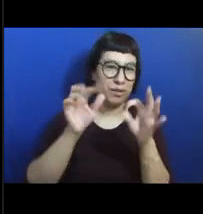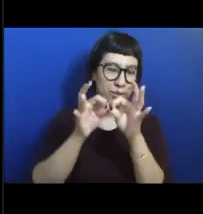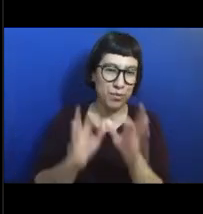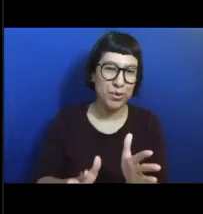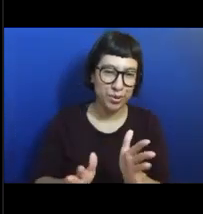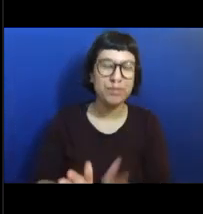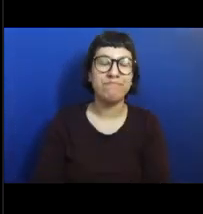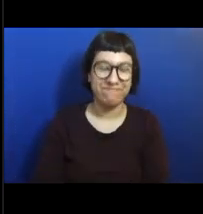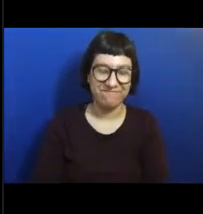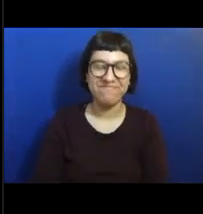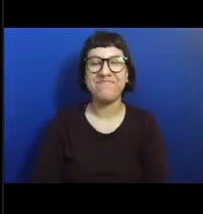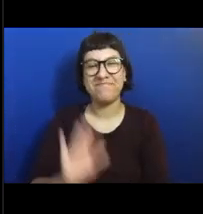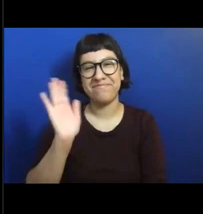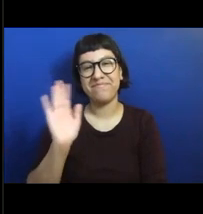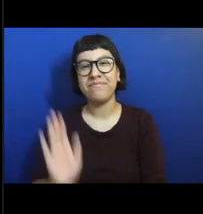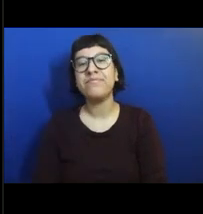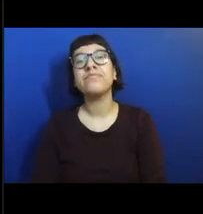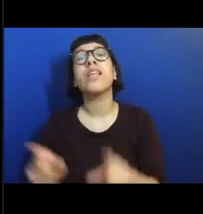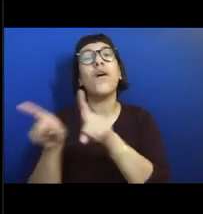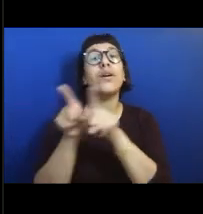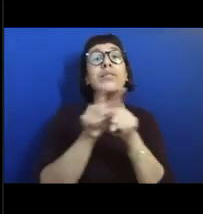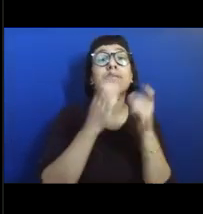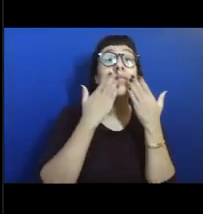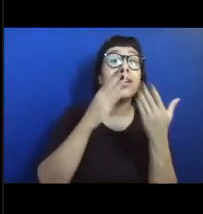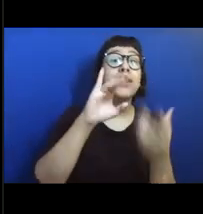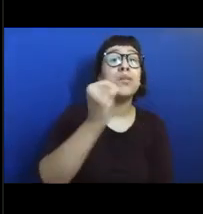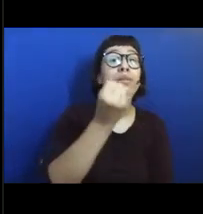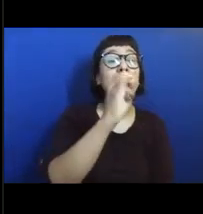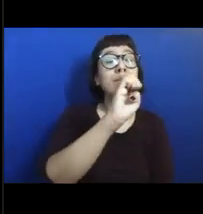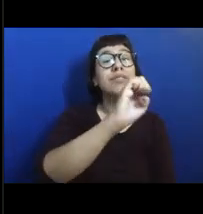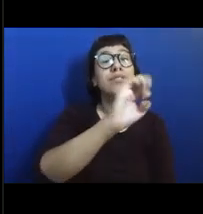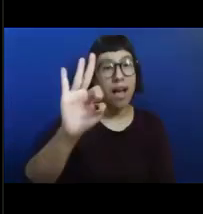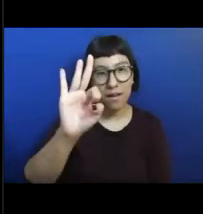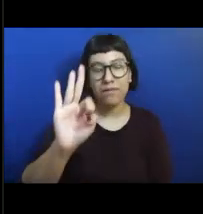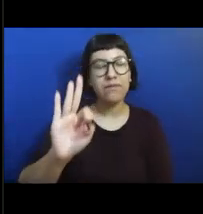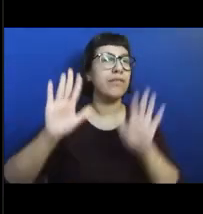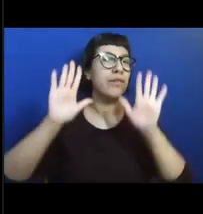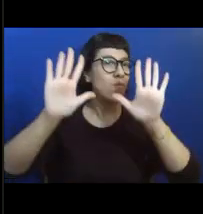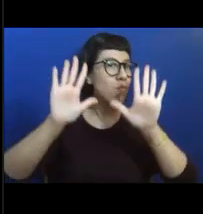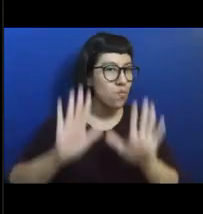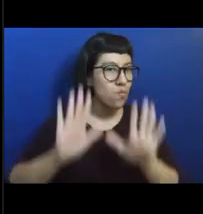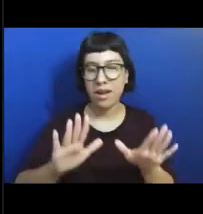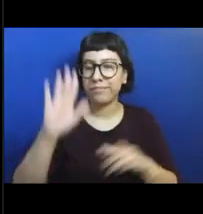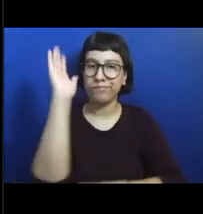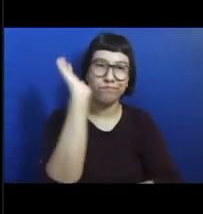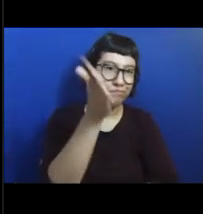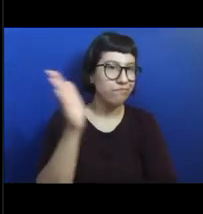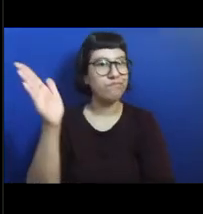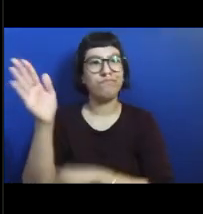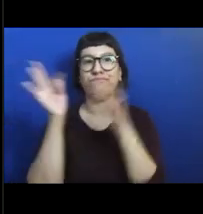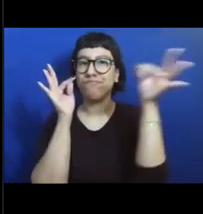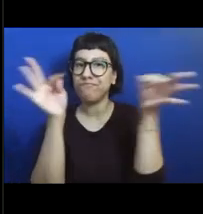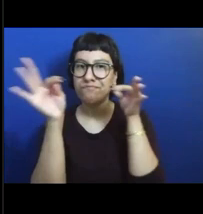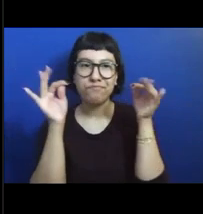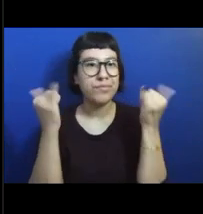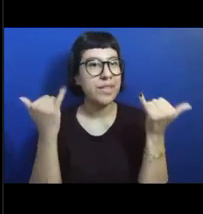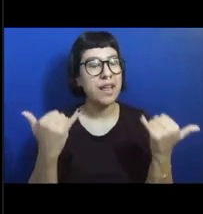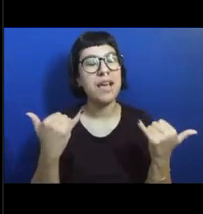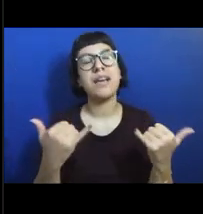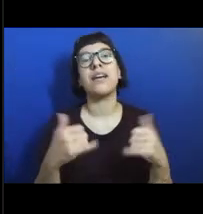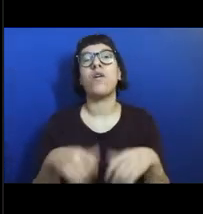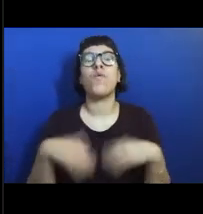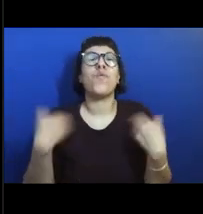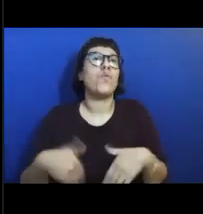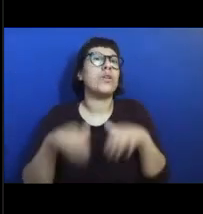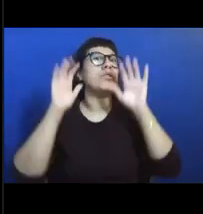Sign Language for today. And thank you, Jeff, for the great presentation today. We got so